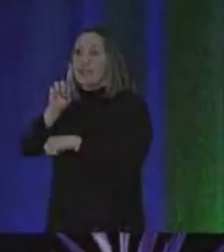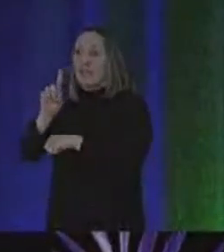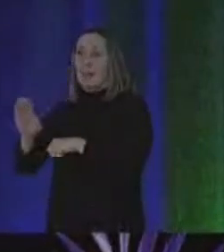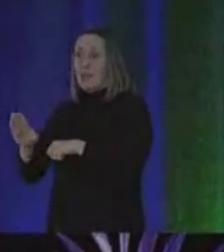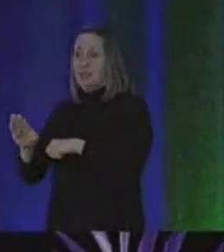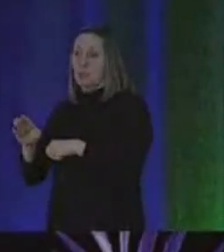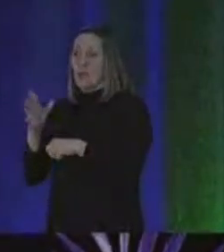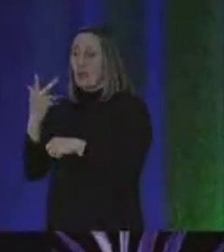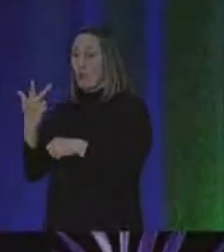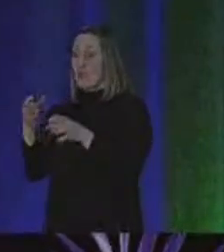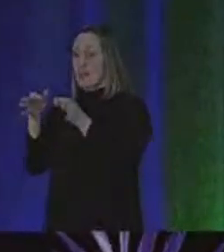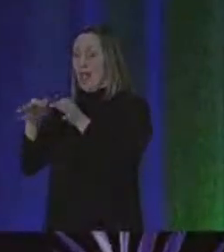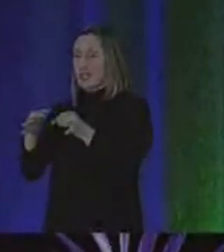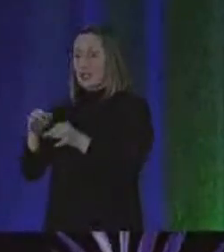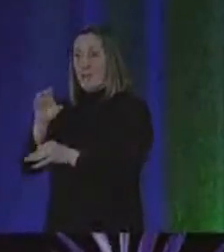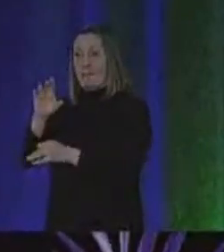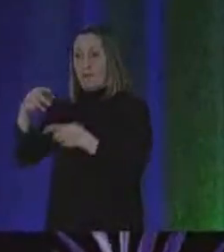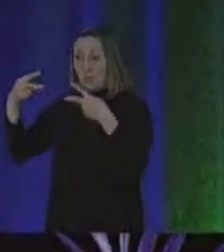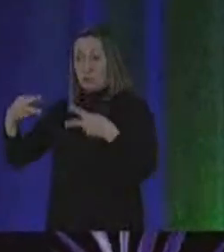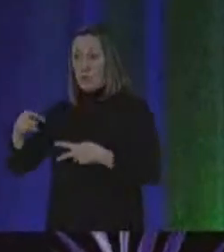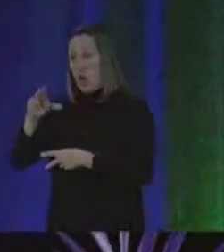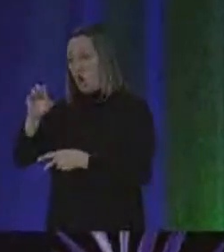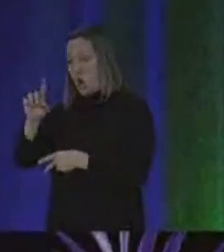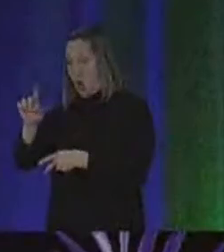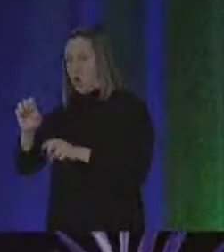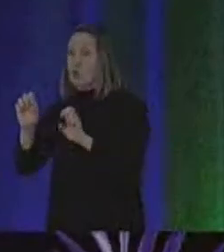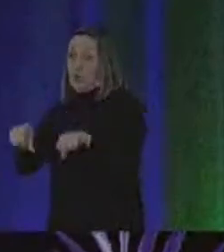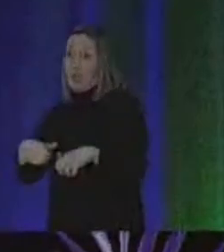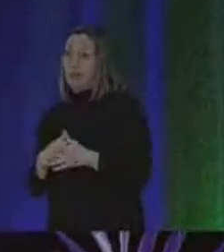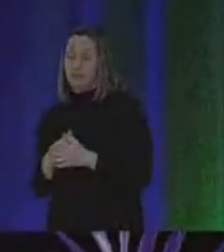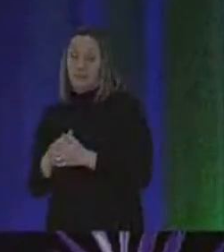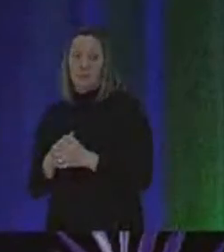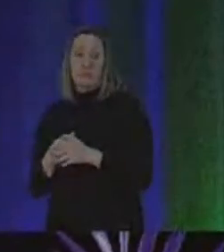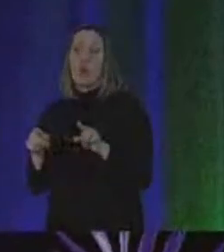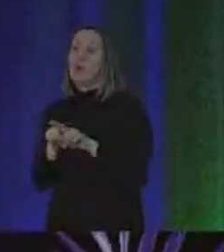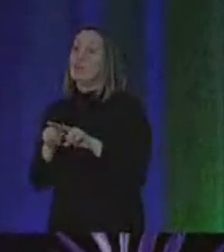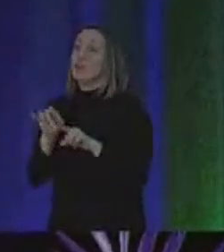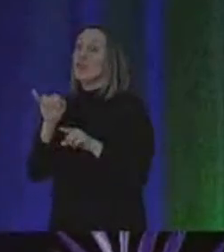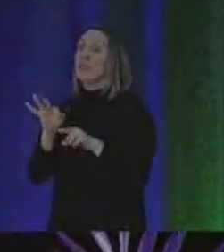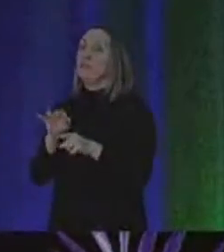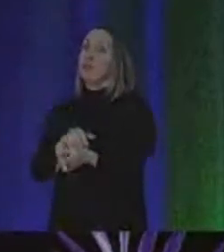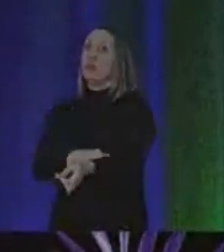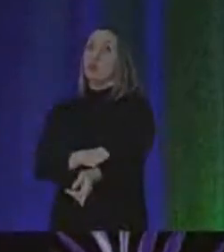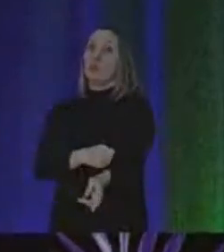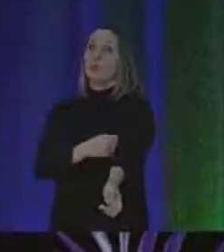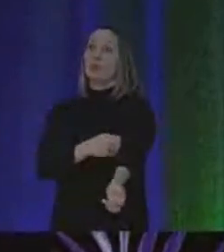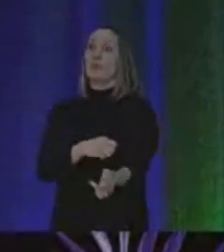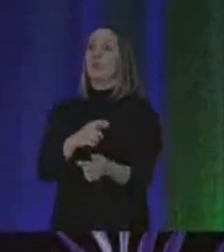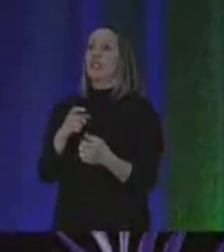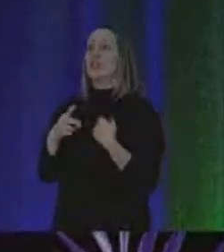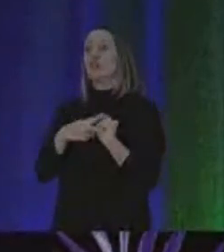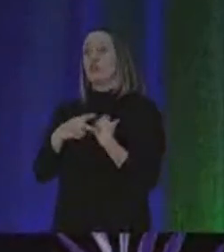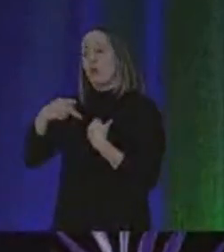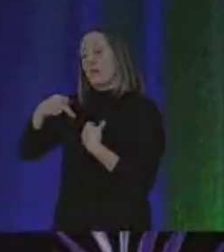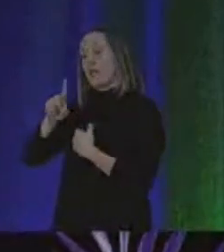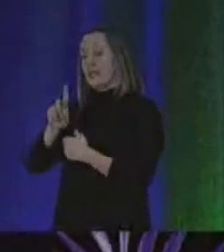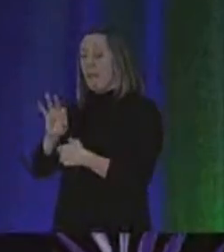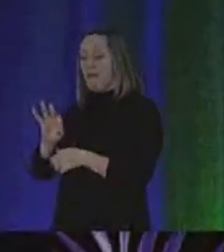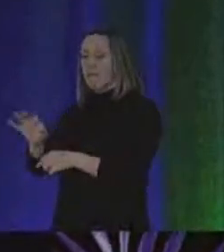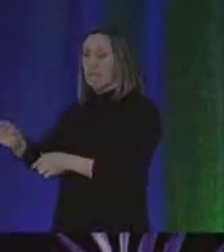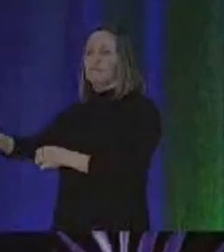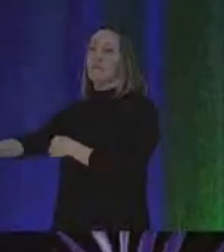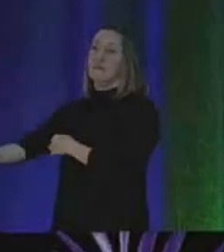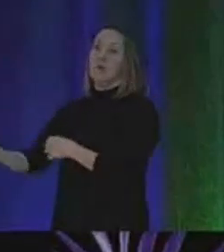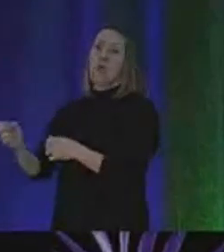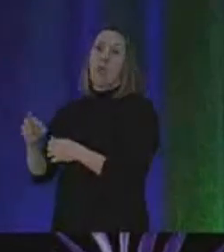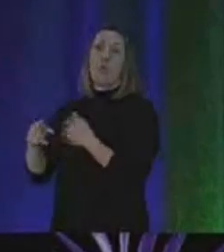code, you can create just that. In addition, if you need a place to store PDFs, if you need a place to